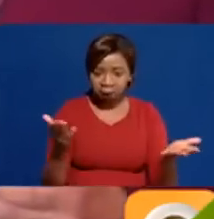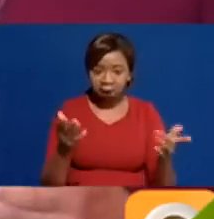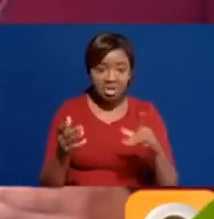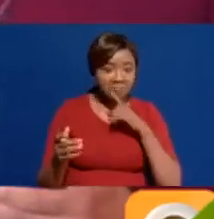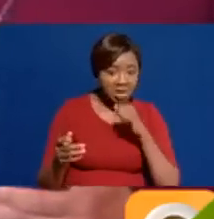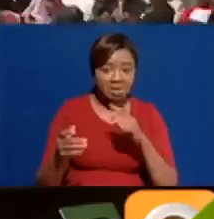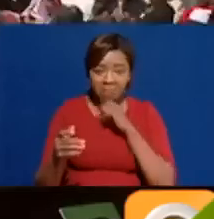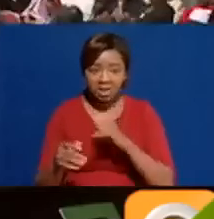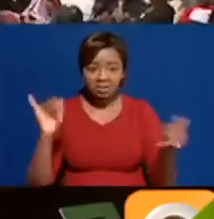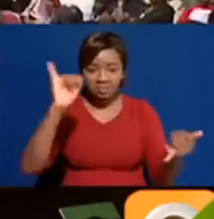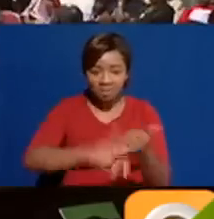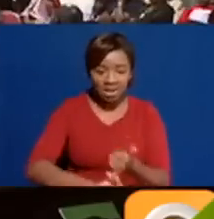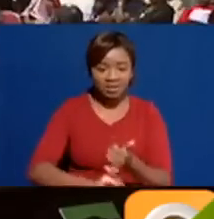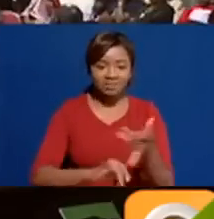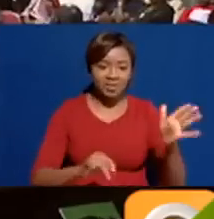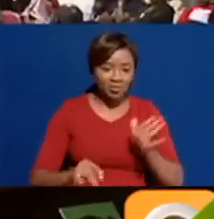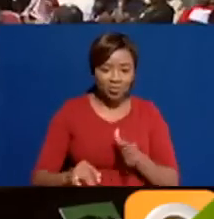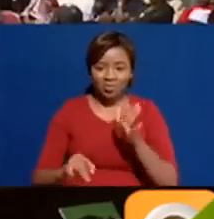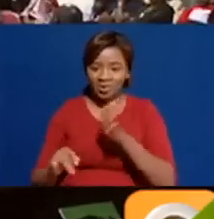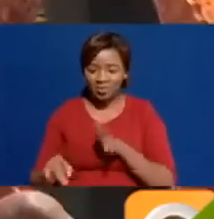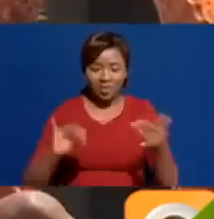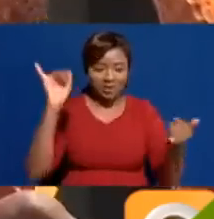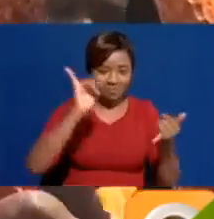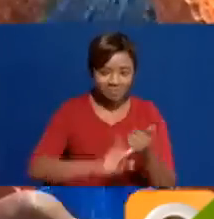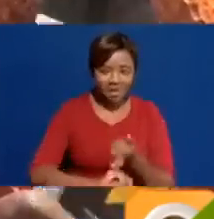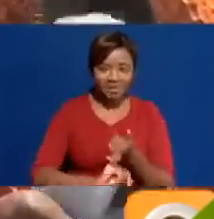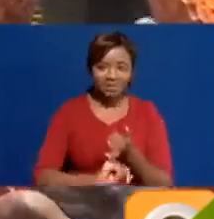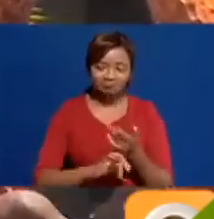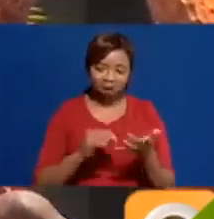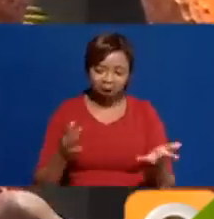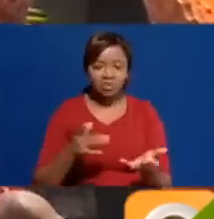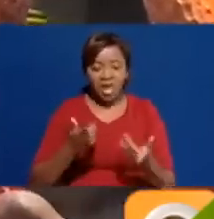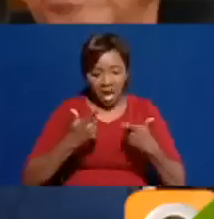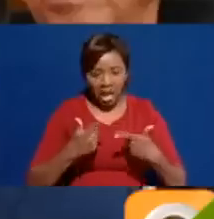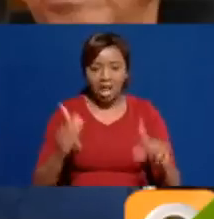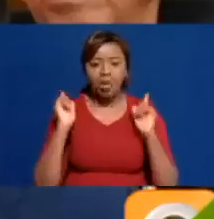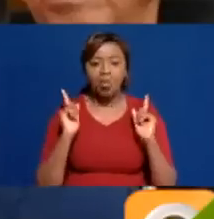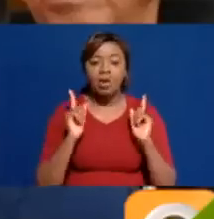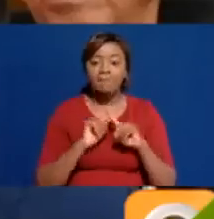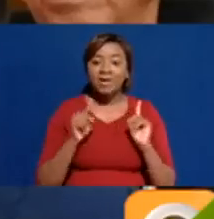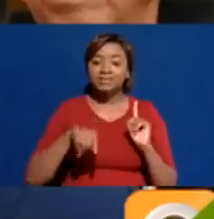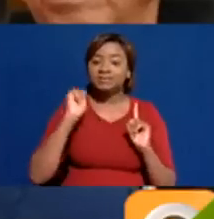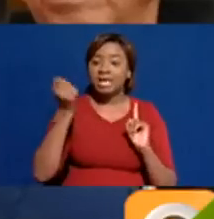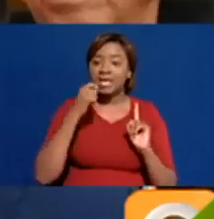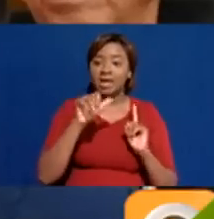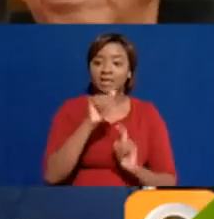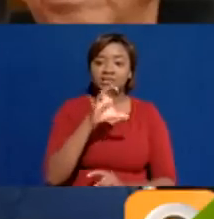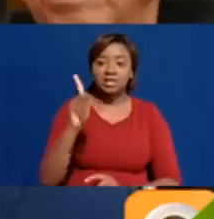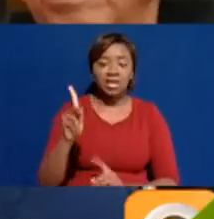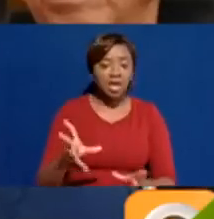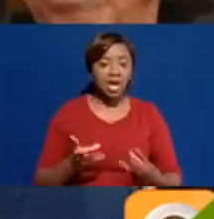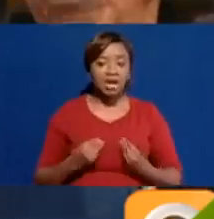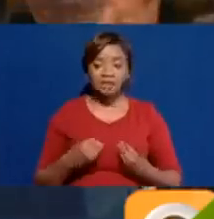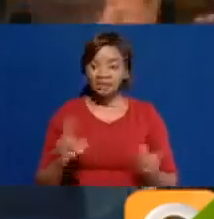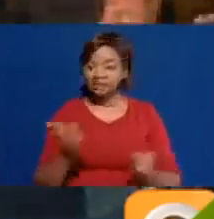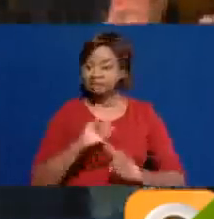same-sex couples, the Anglican Church of Kenya, through its Archbishop Jackson Ole Sapit, has condemned the move,